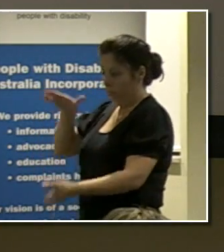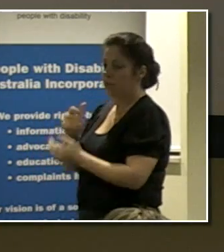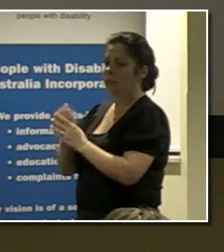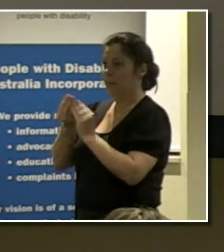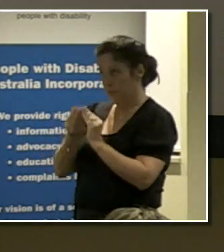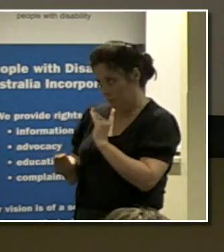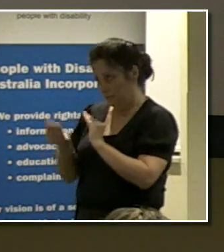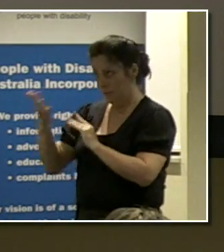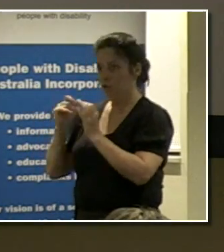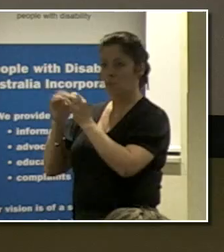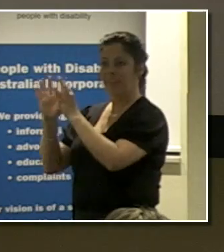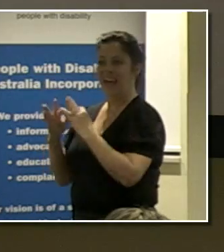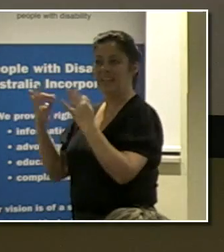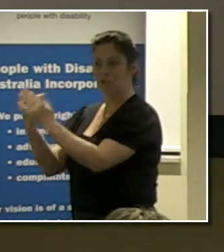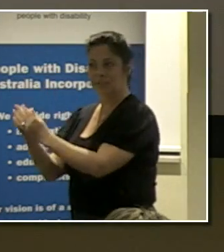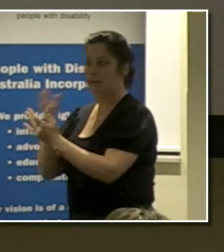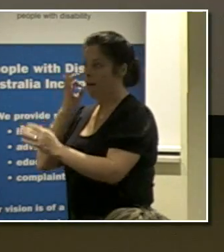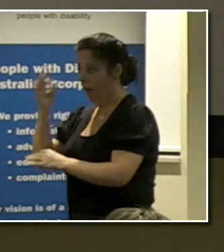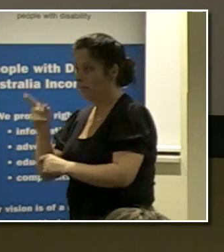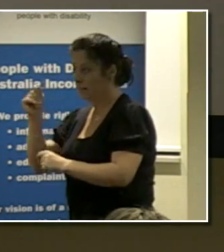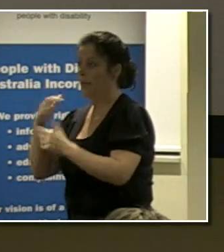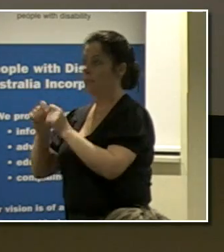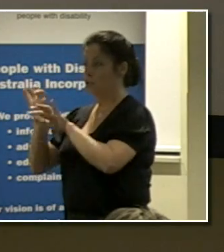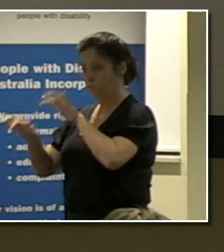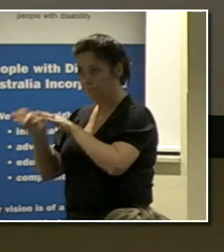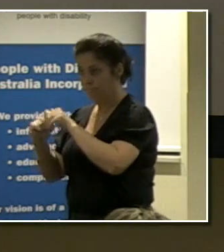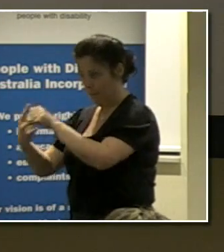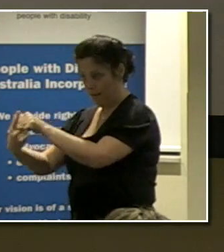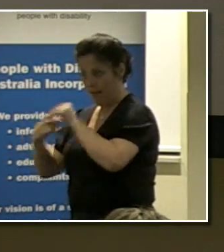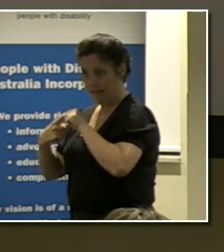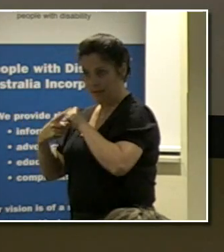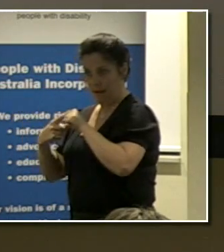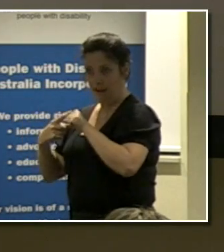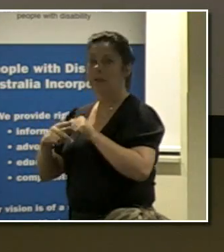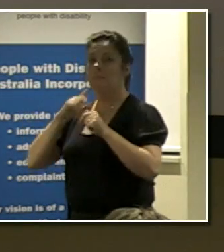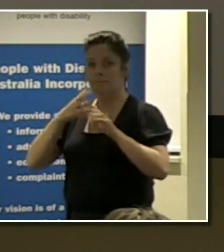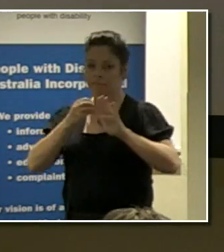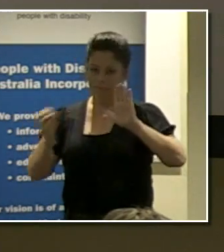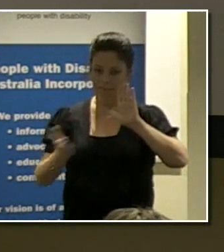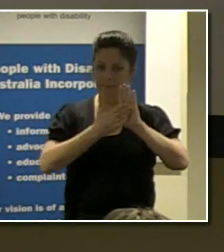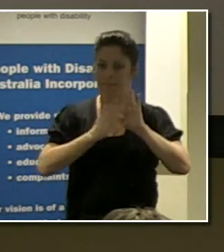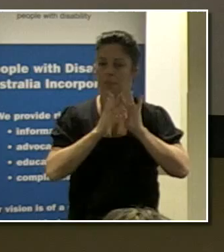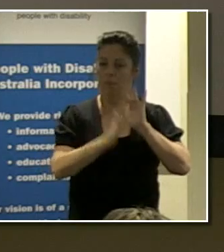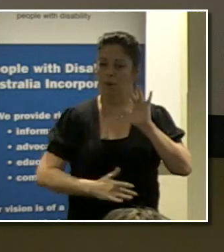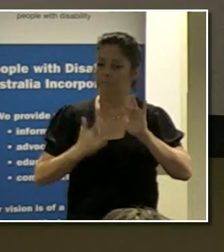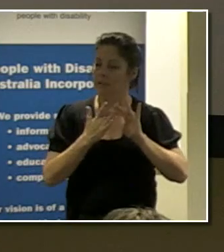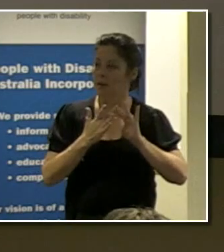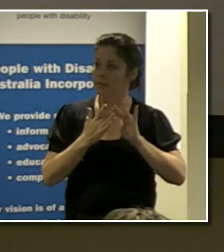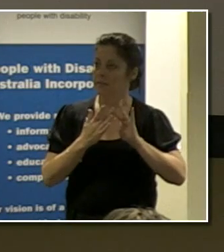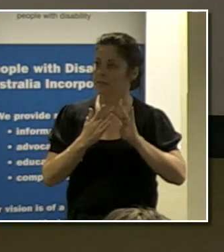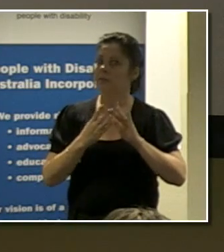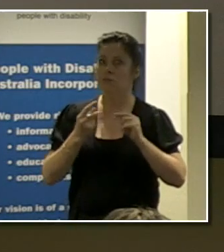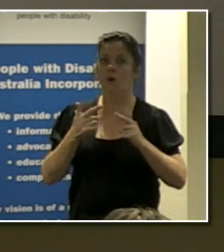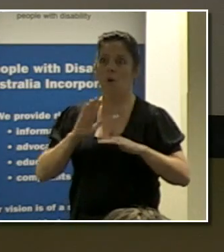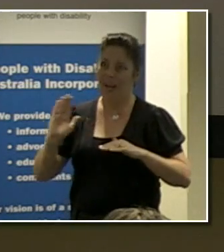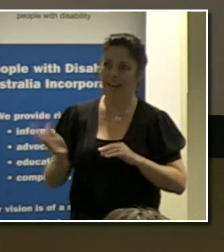them to the agency, and the agency will be providing a response that we can put on our website so that we answer as many